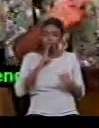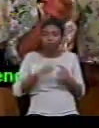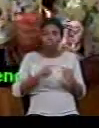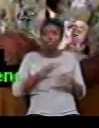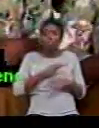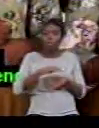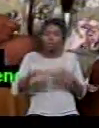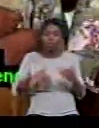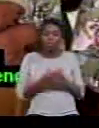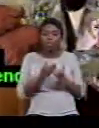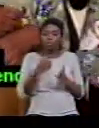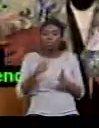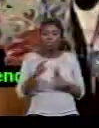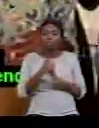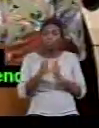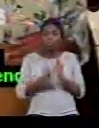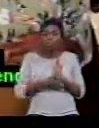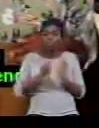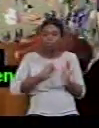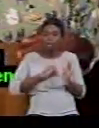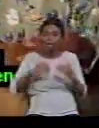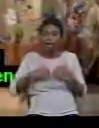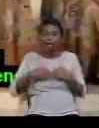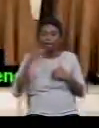true to all the rules I've